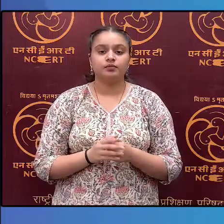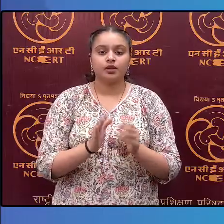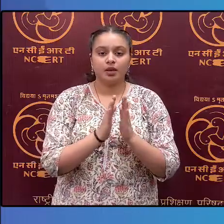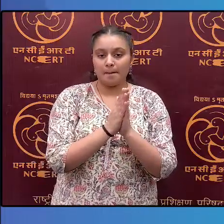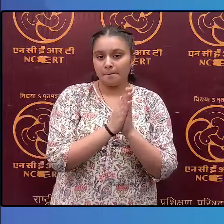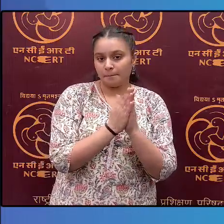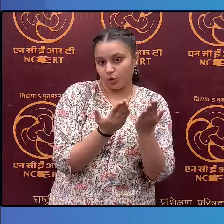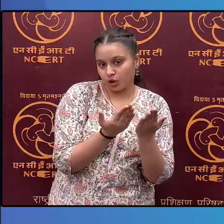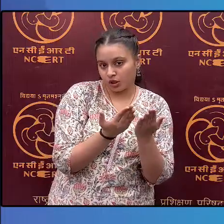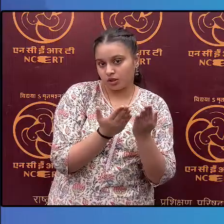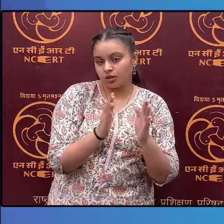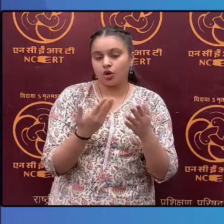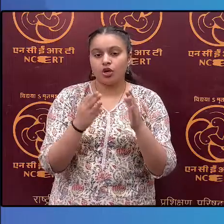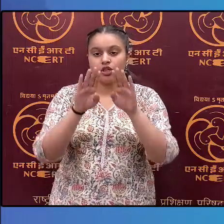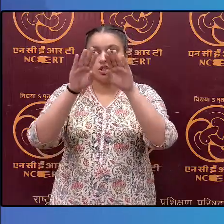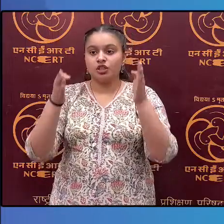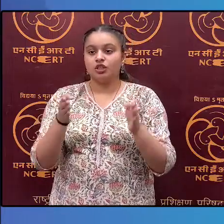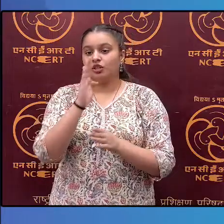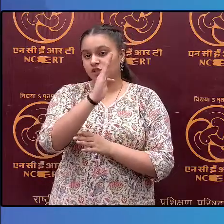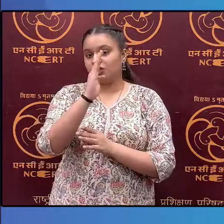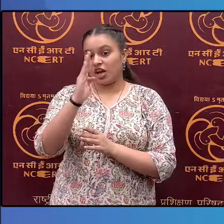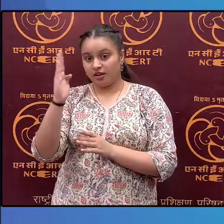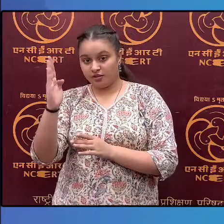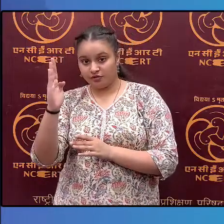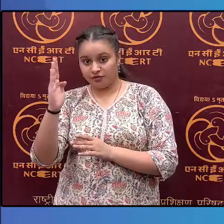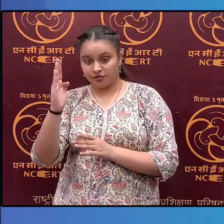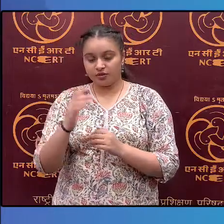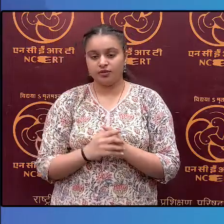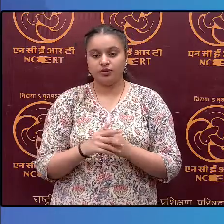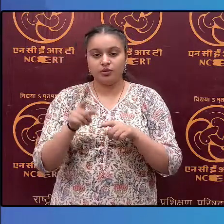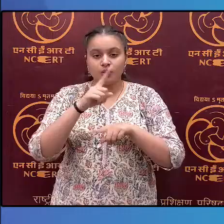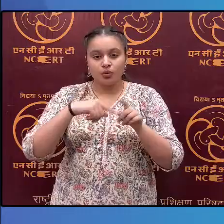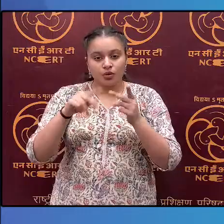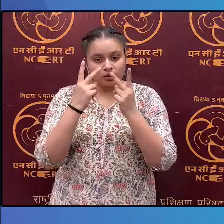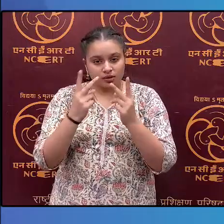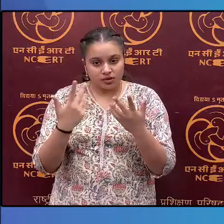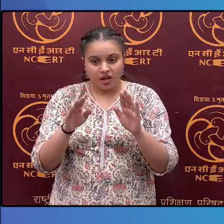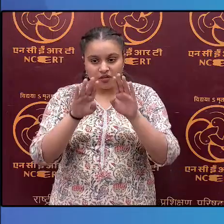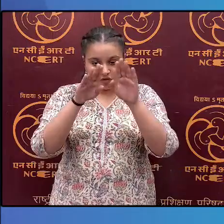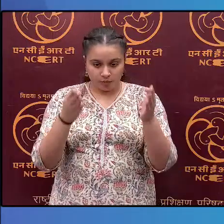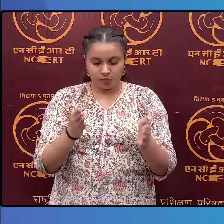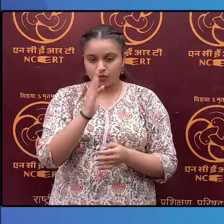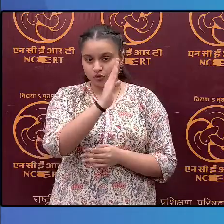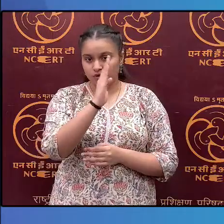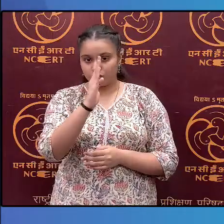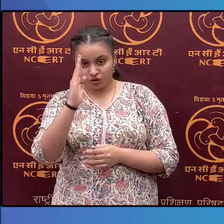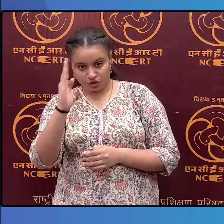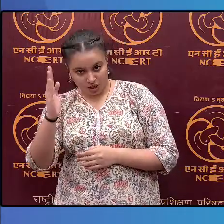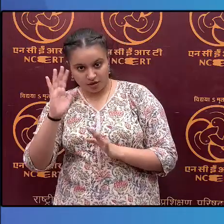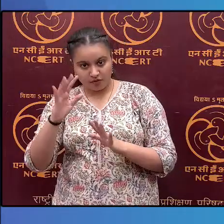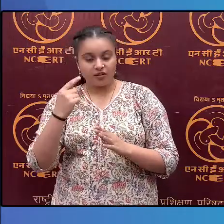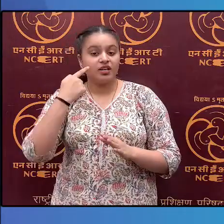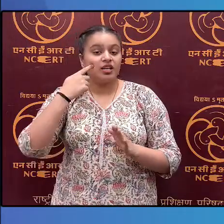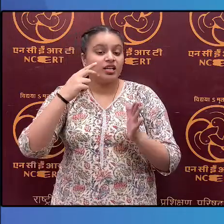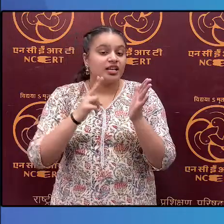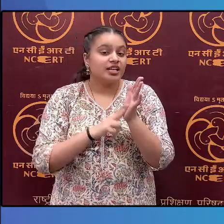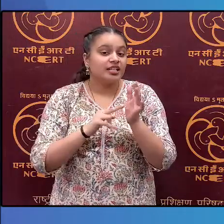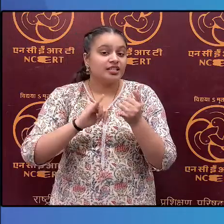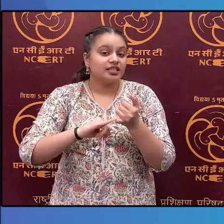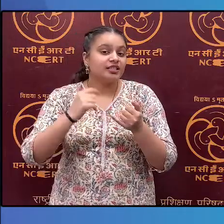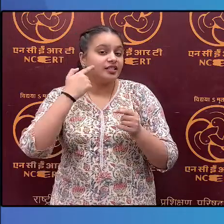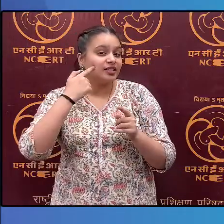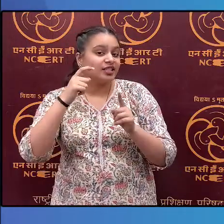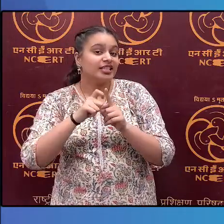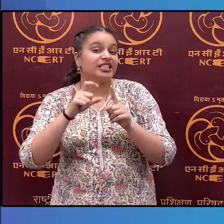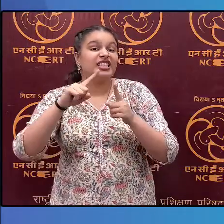book and the shelf. And I can see that there is a bookshelf, and inside that bookshelf there are certain books. Yes, so the